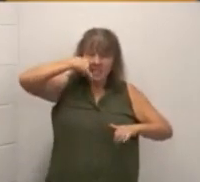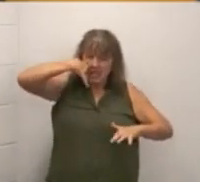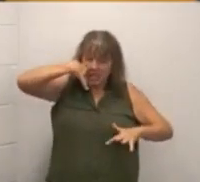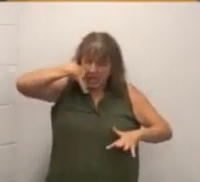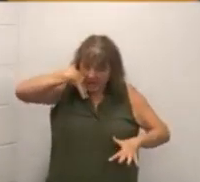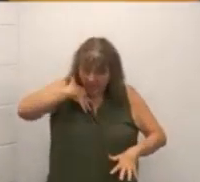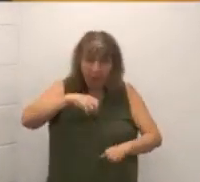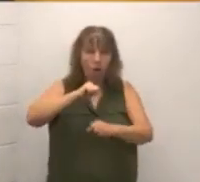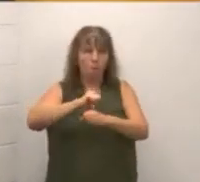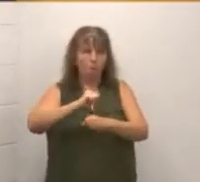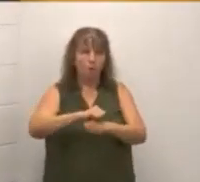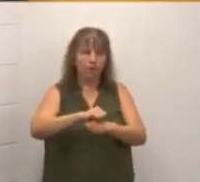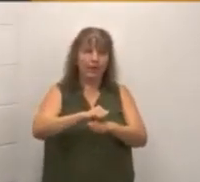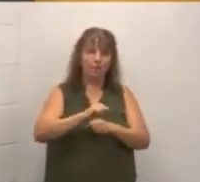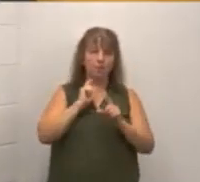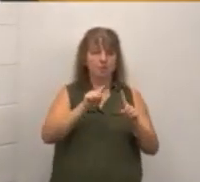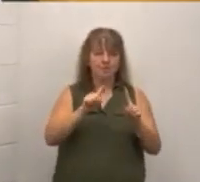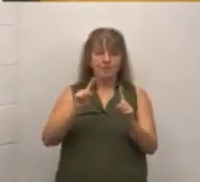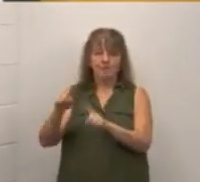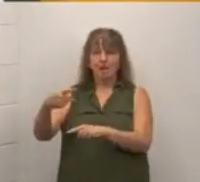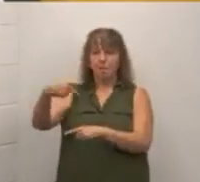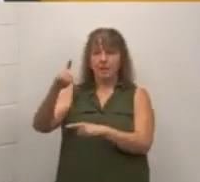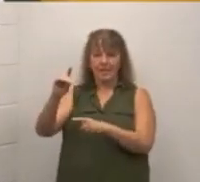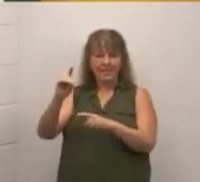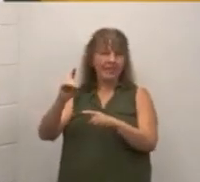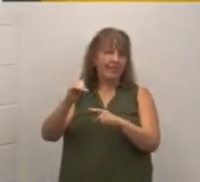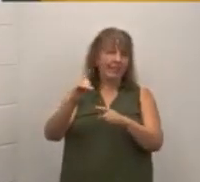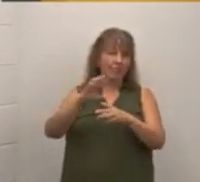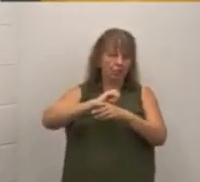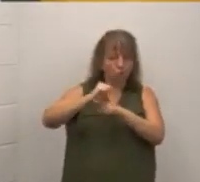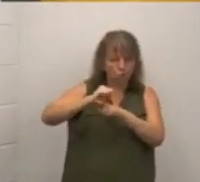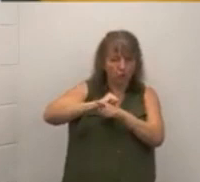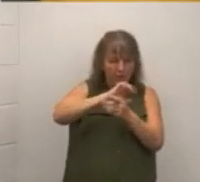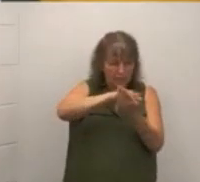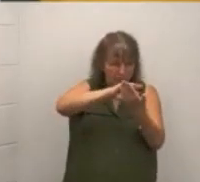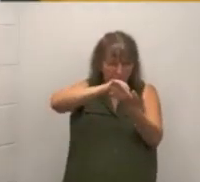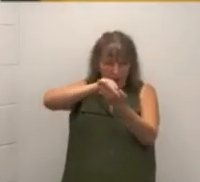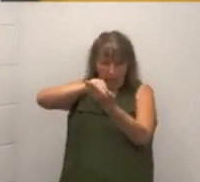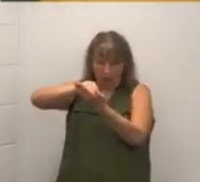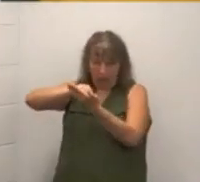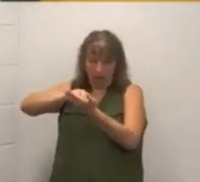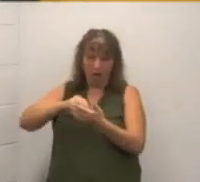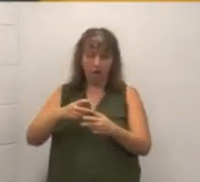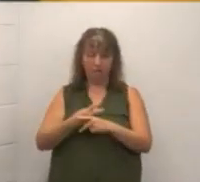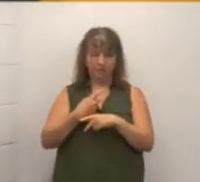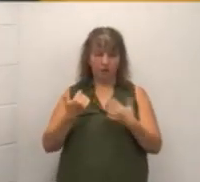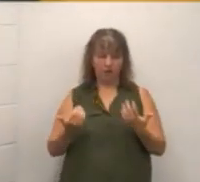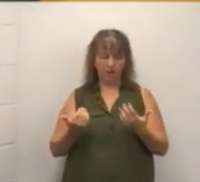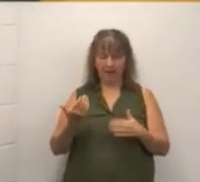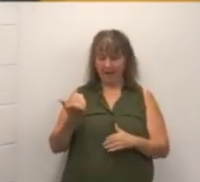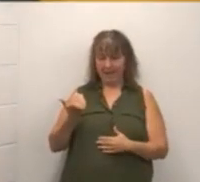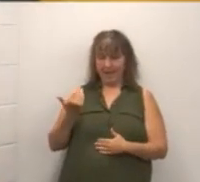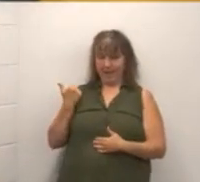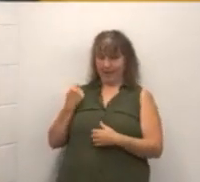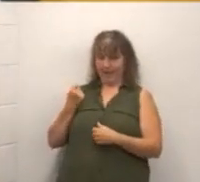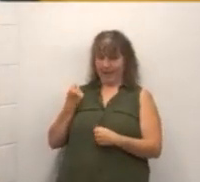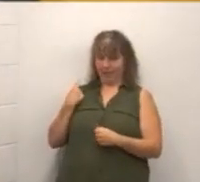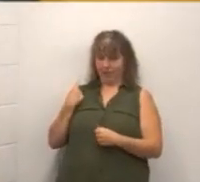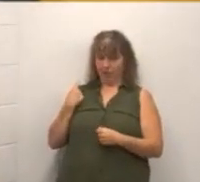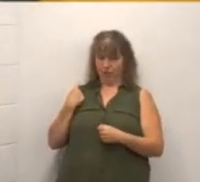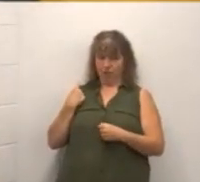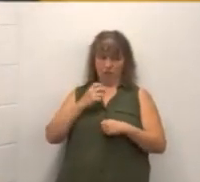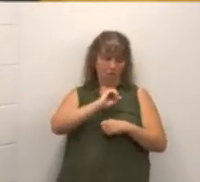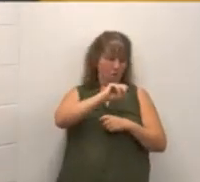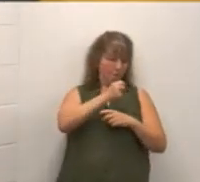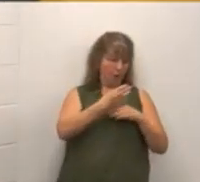professional learning opportunities to address both the long-term effects coming out of last year as well as the